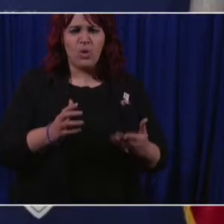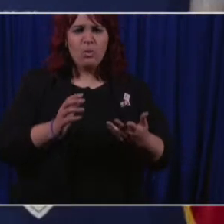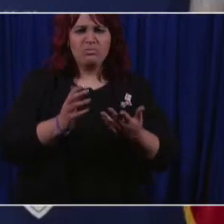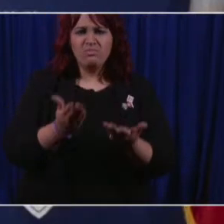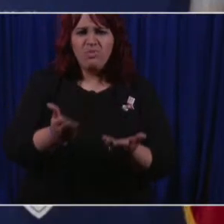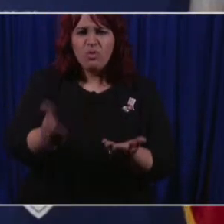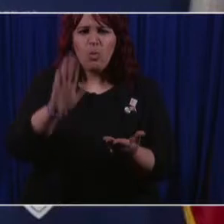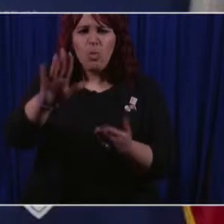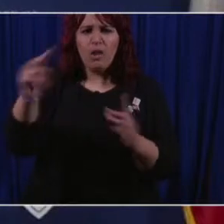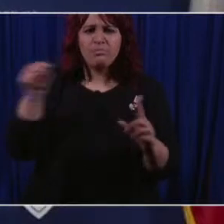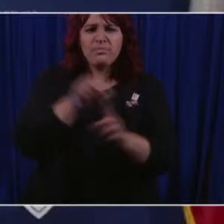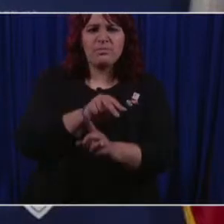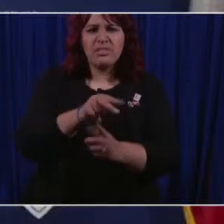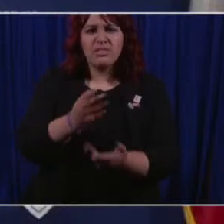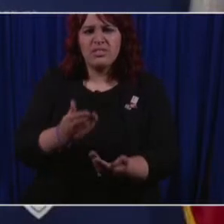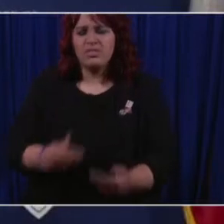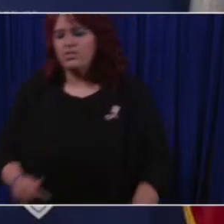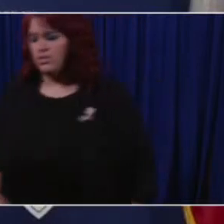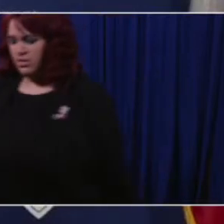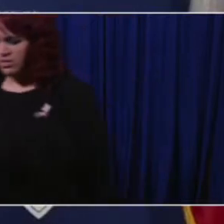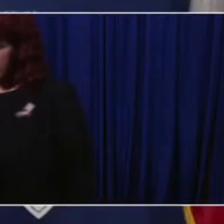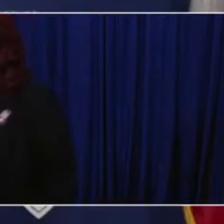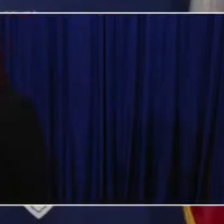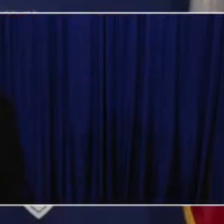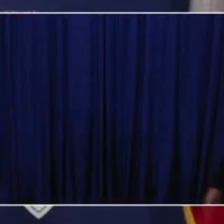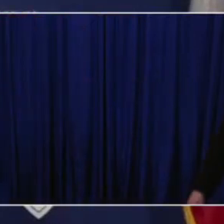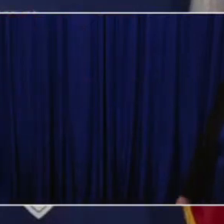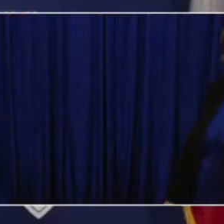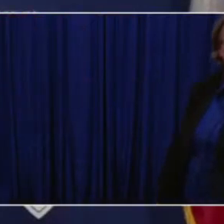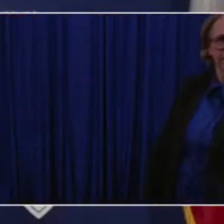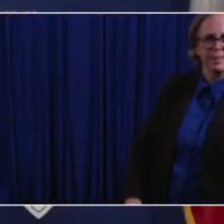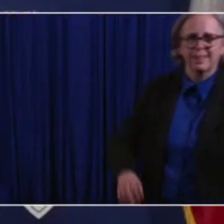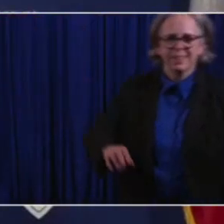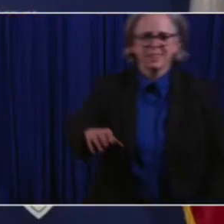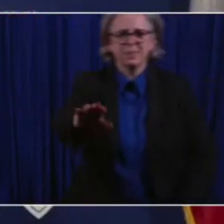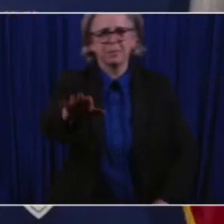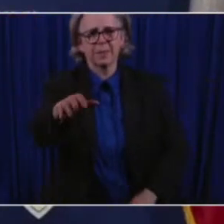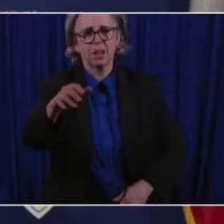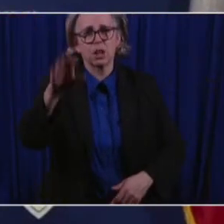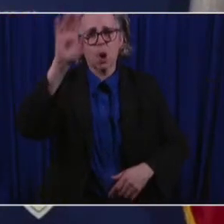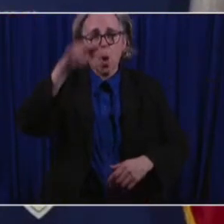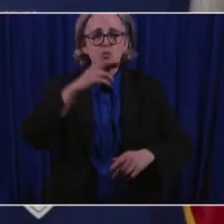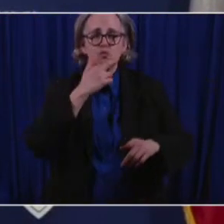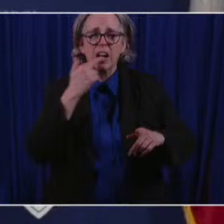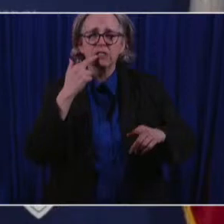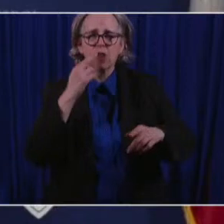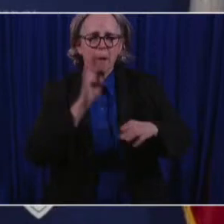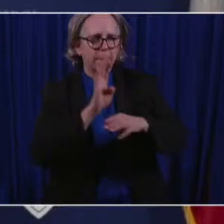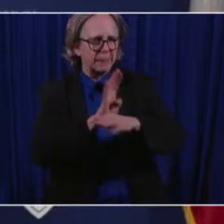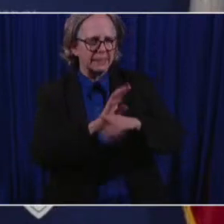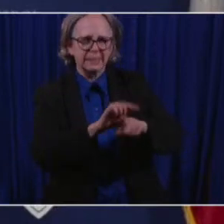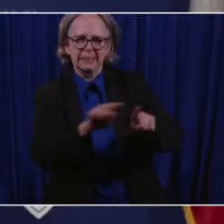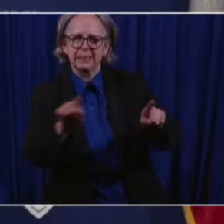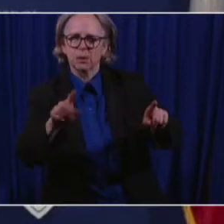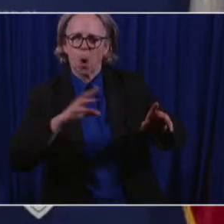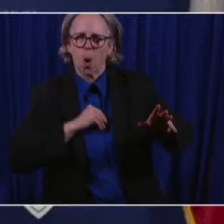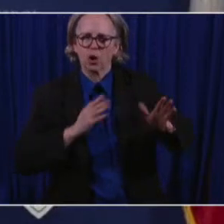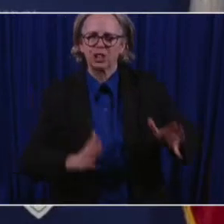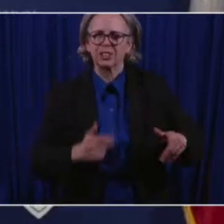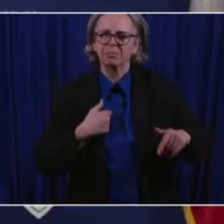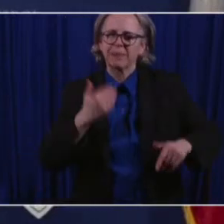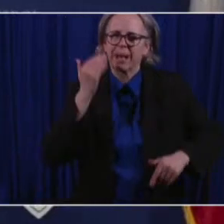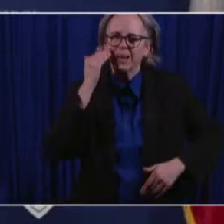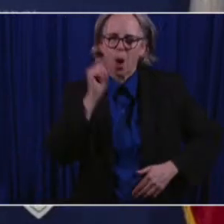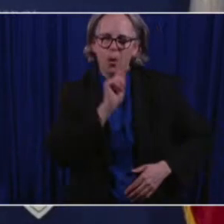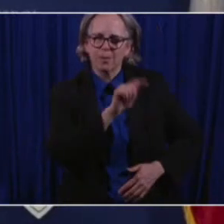Well, I know what some restaurant owners have told me as I've talked to them. They've told me that, some of the things that